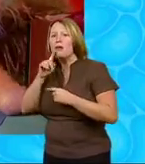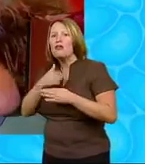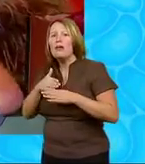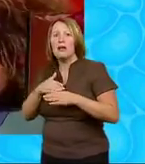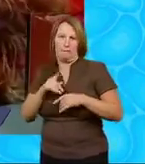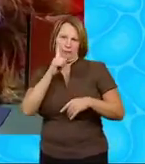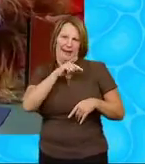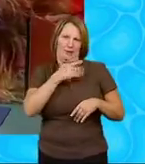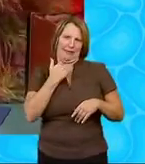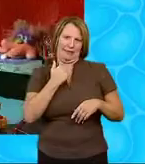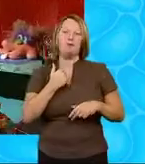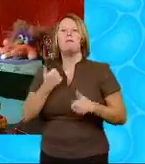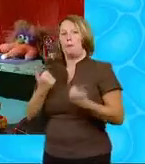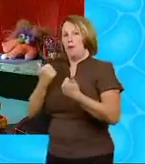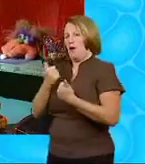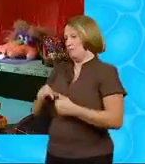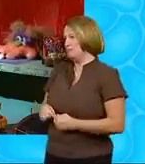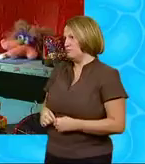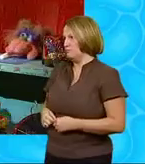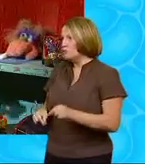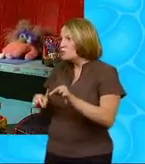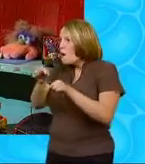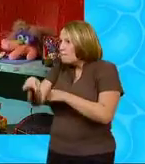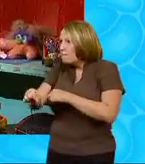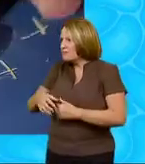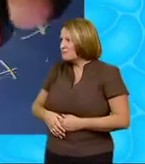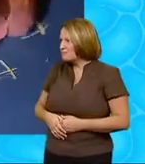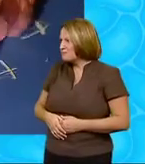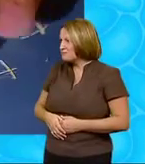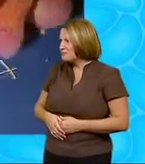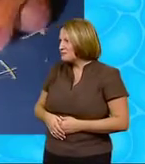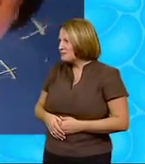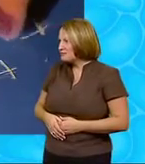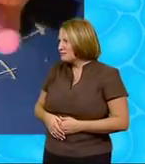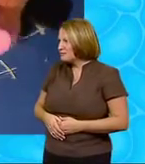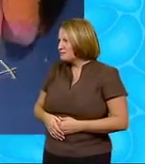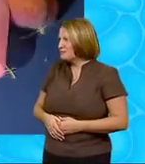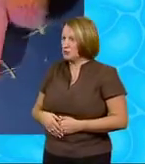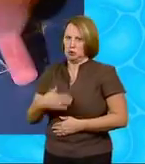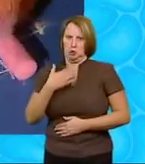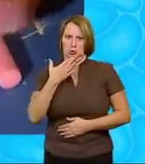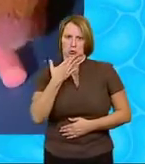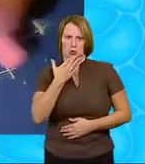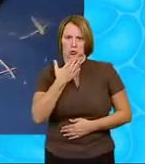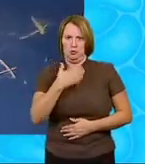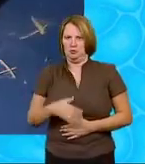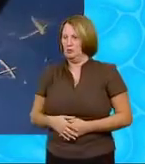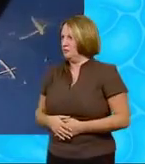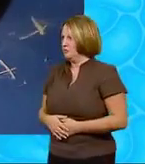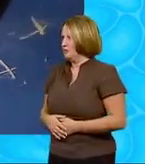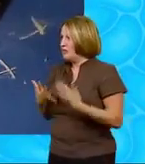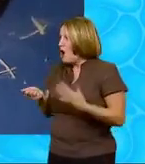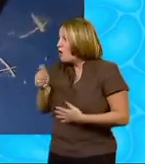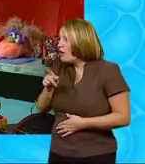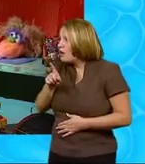Oh, pink? Oh, definitely. You are then, swap. Thank you. Can I have yellow now,